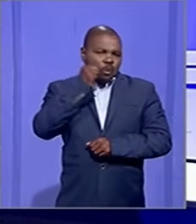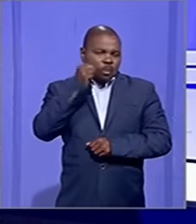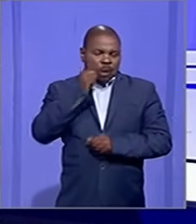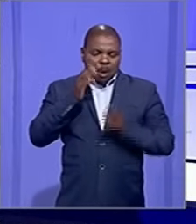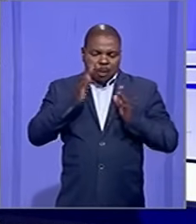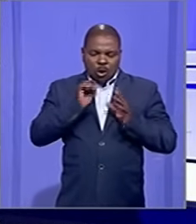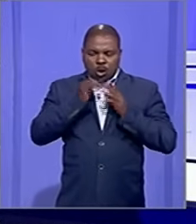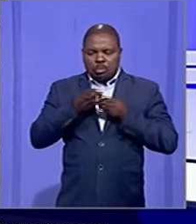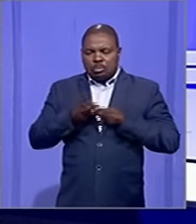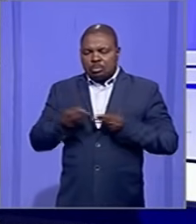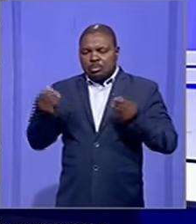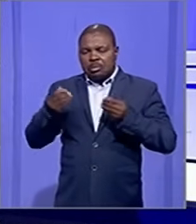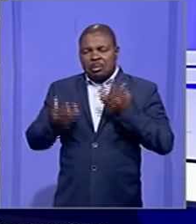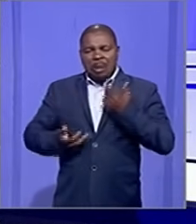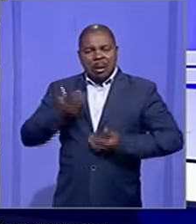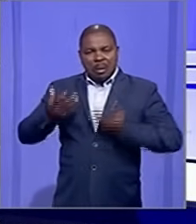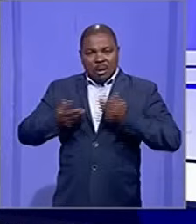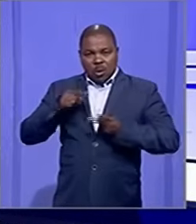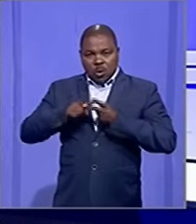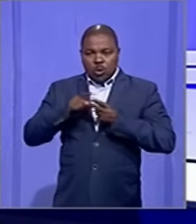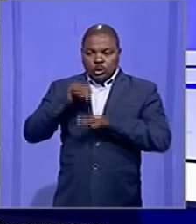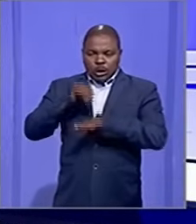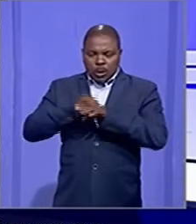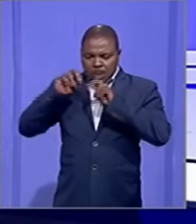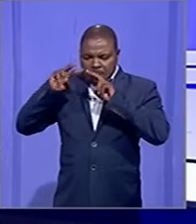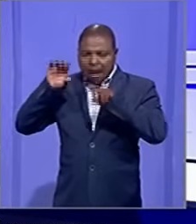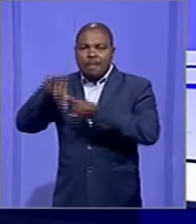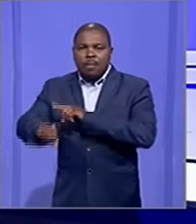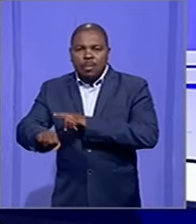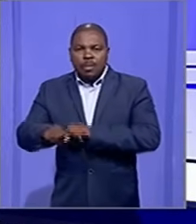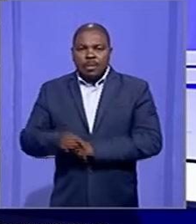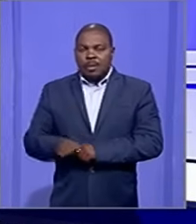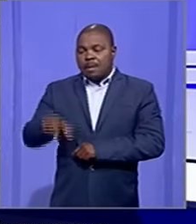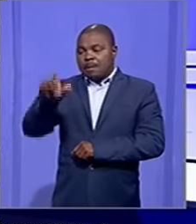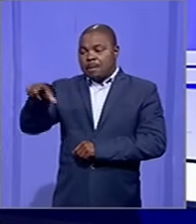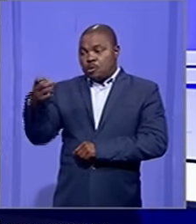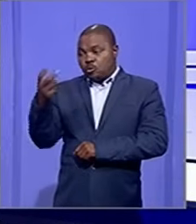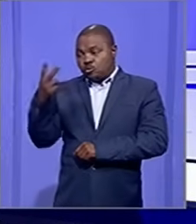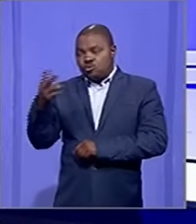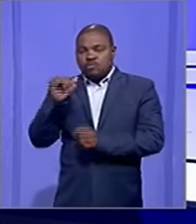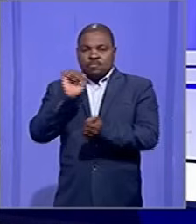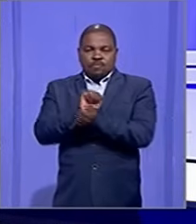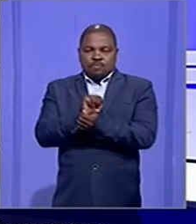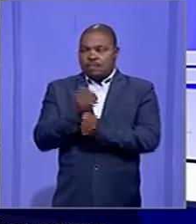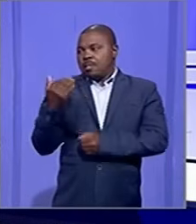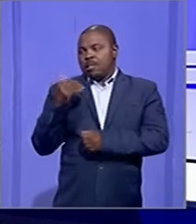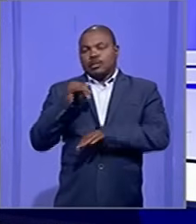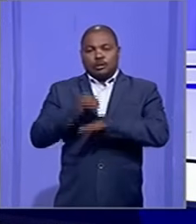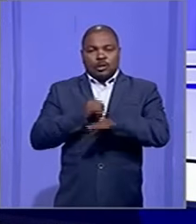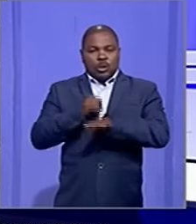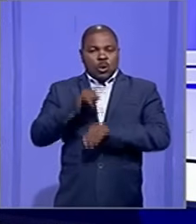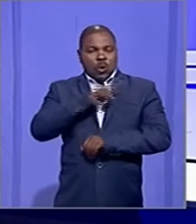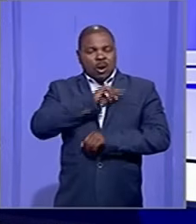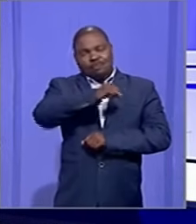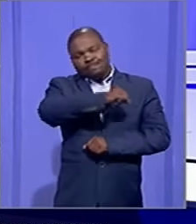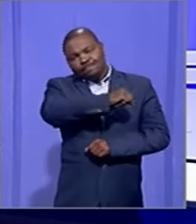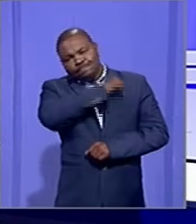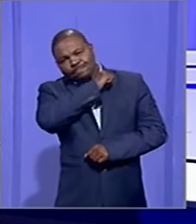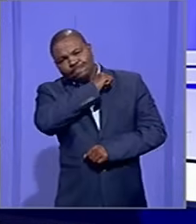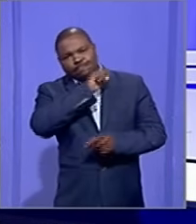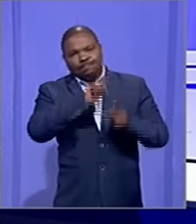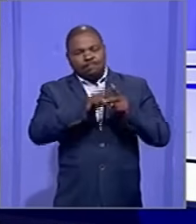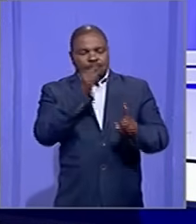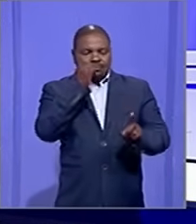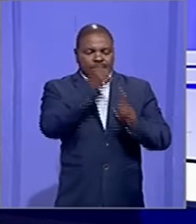gagwe a hoditšwe ka January morago ga dinyakišišo. Go golegilwe ba gonlela ba babedi ka January mabapi le go thopa ka dikgoka le polao